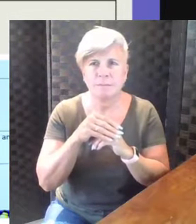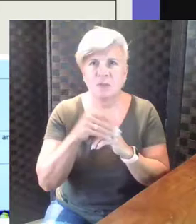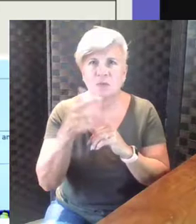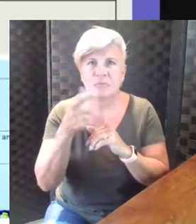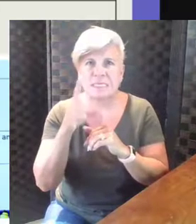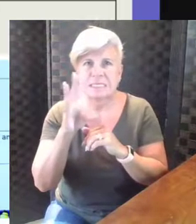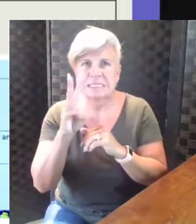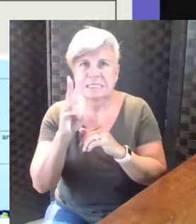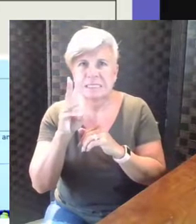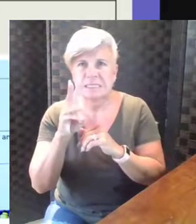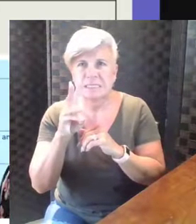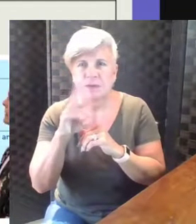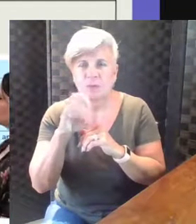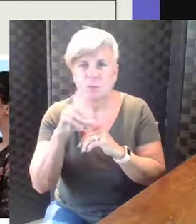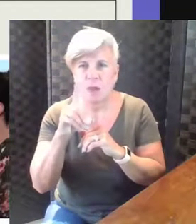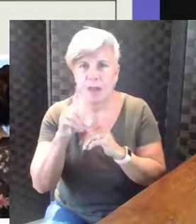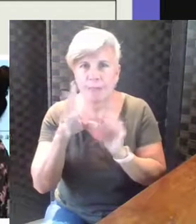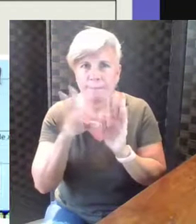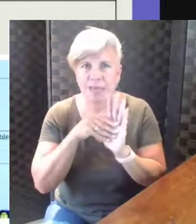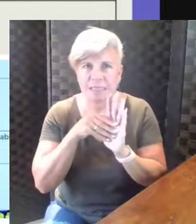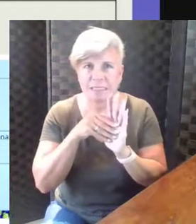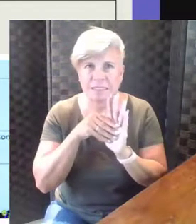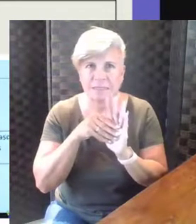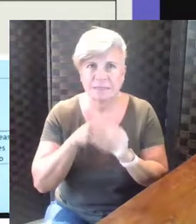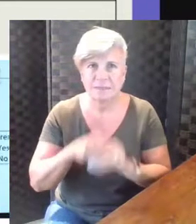and 26 rod magnets.